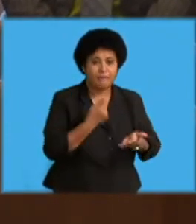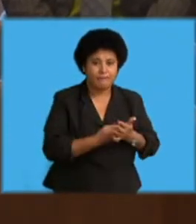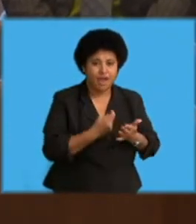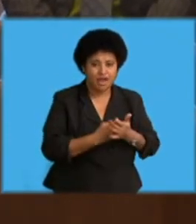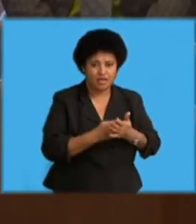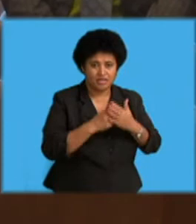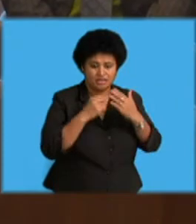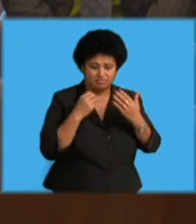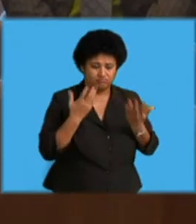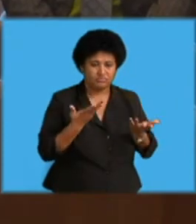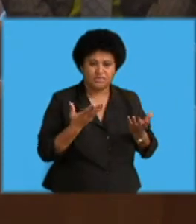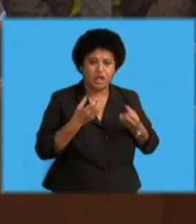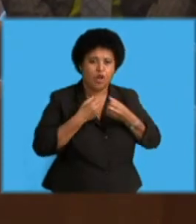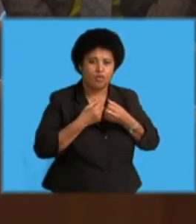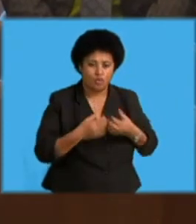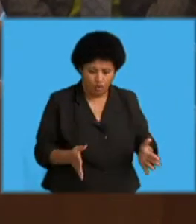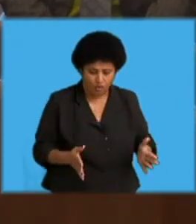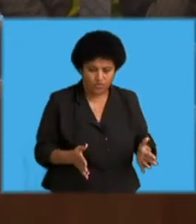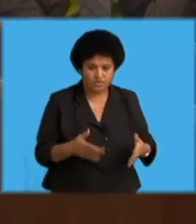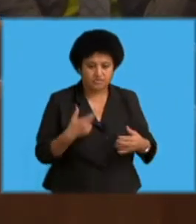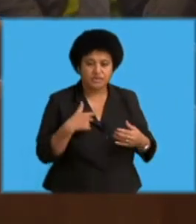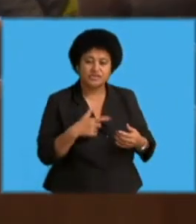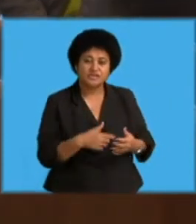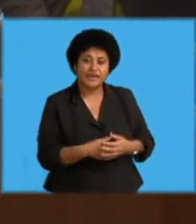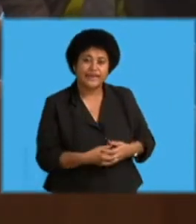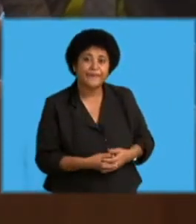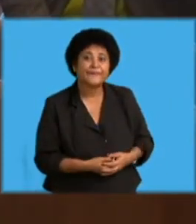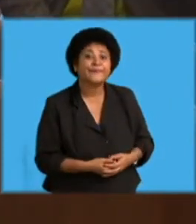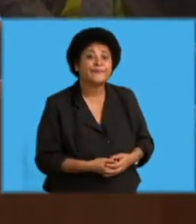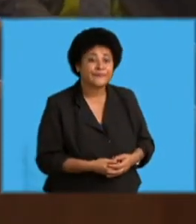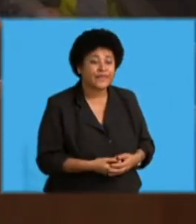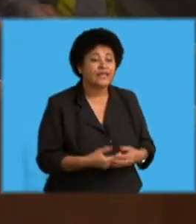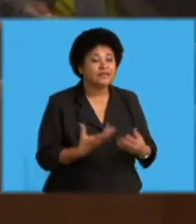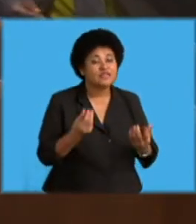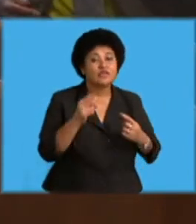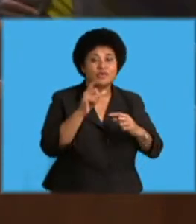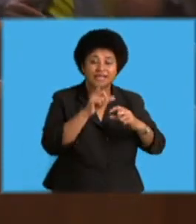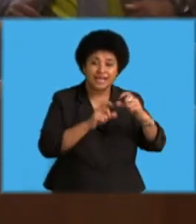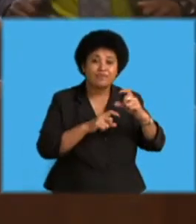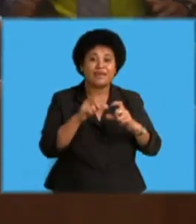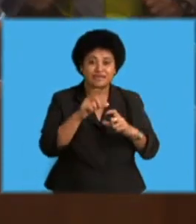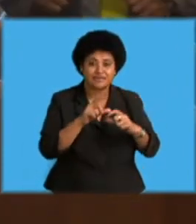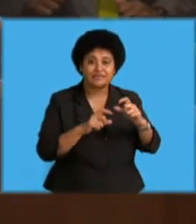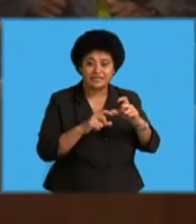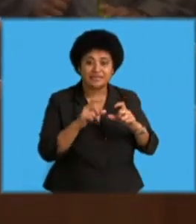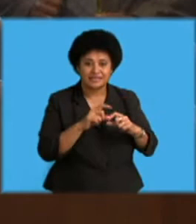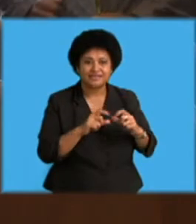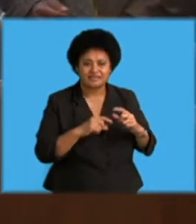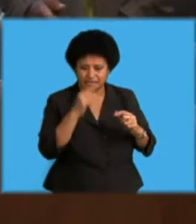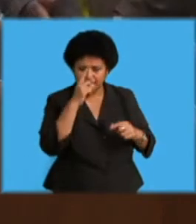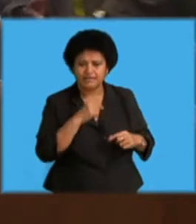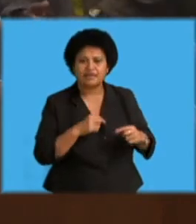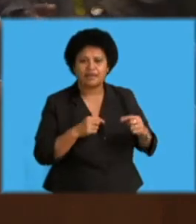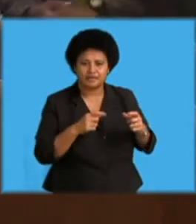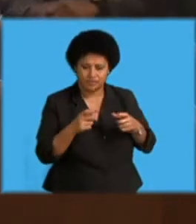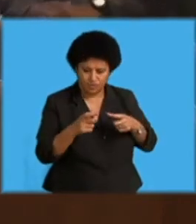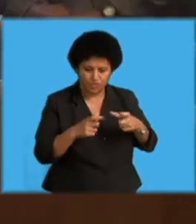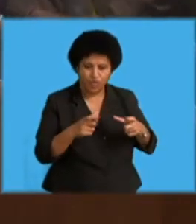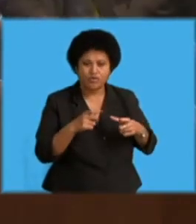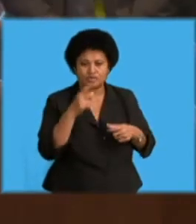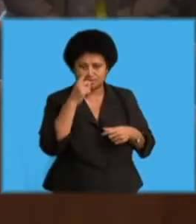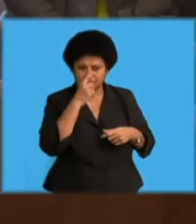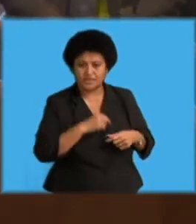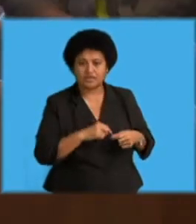year. But because the economy has the capacity, they are able to weather it. In the same way, you have a